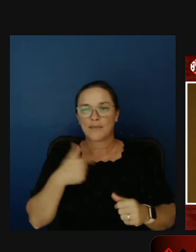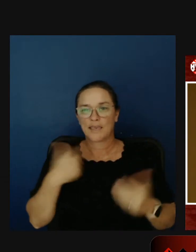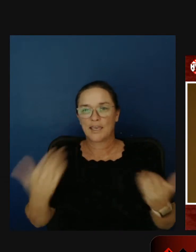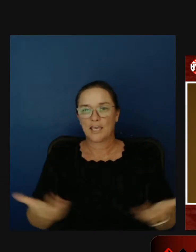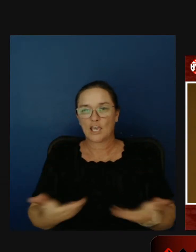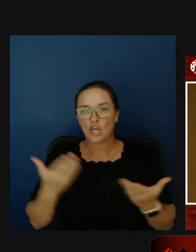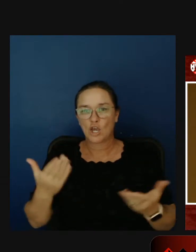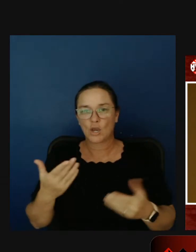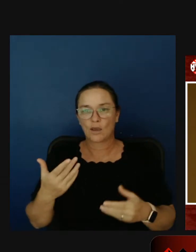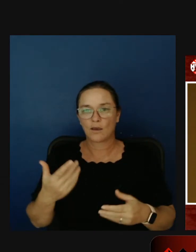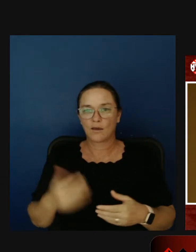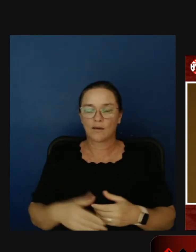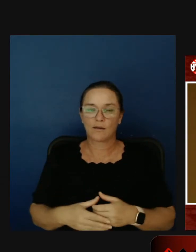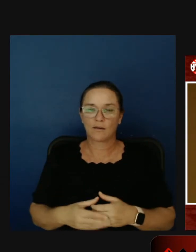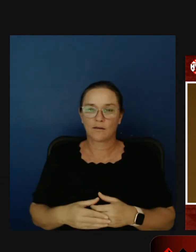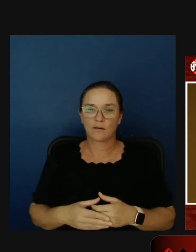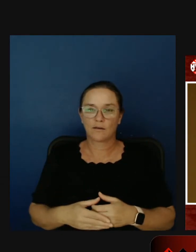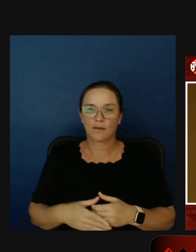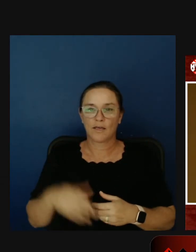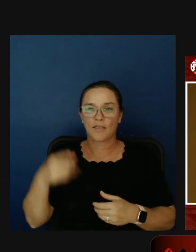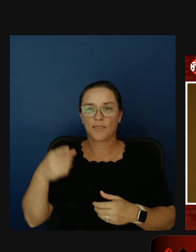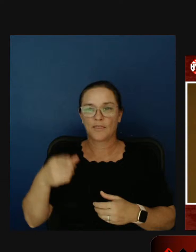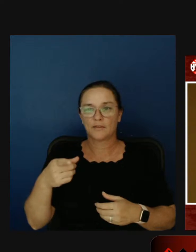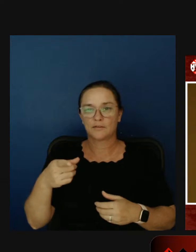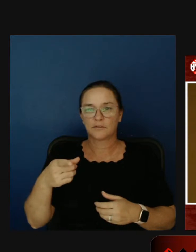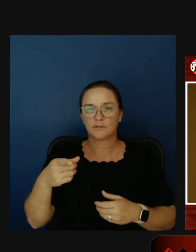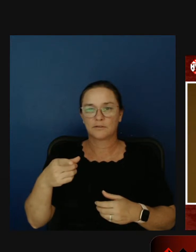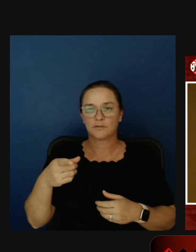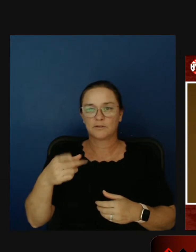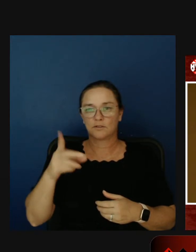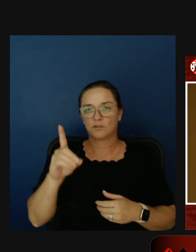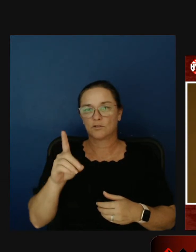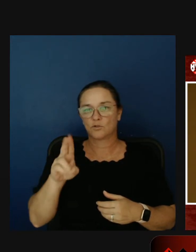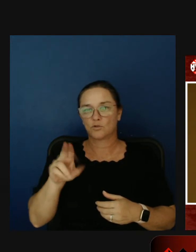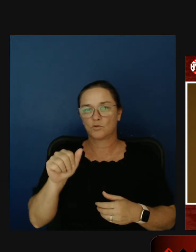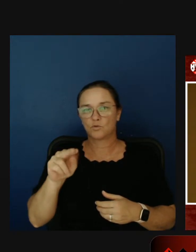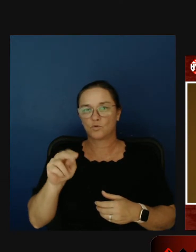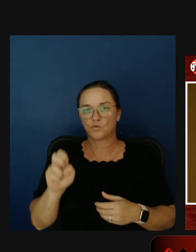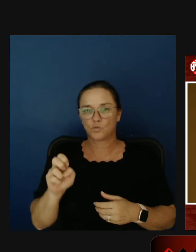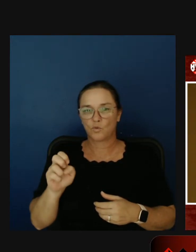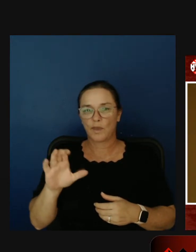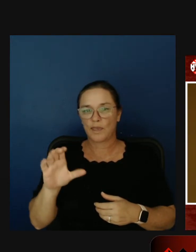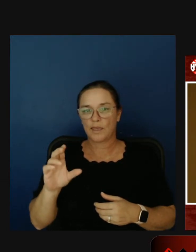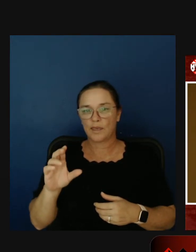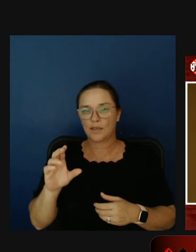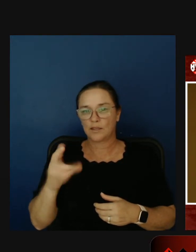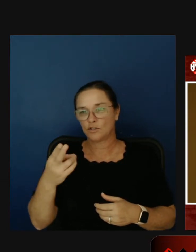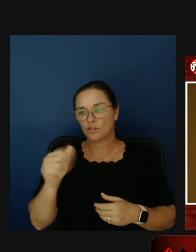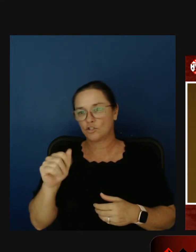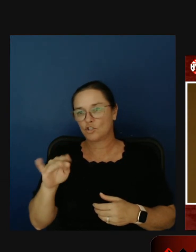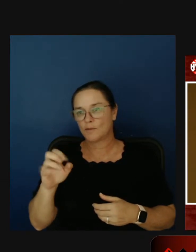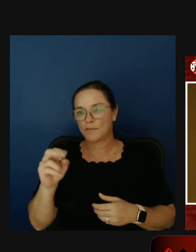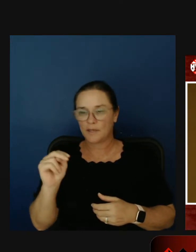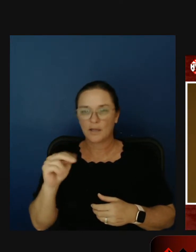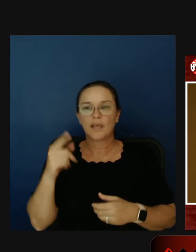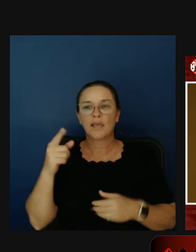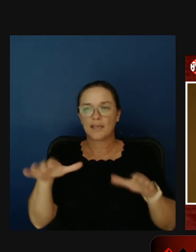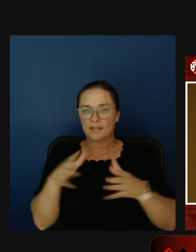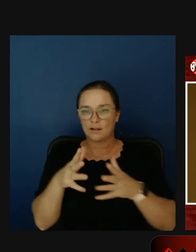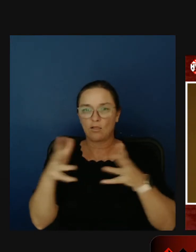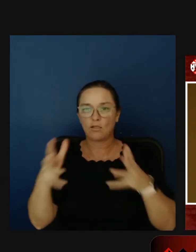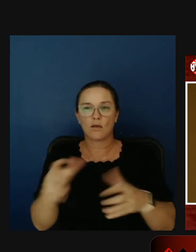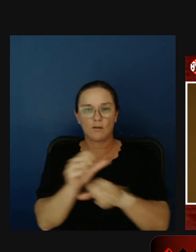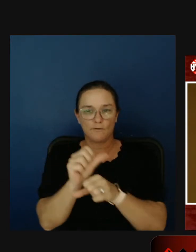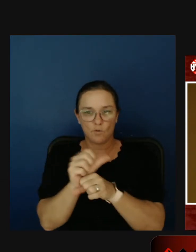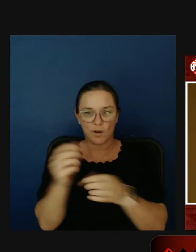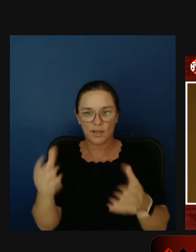actually a now late colleague, Dwayne Champion, who I don't know if anyone ever had the chance to meet him, did a lot of work in Hawaii. He passed away 2